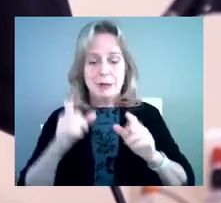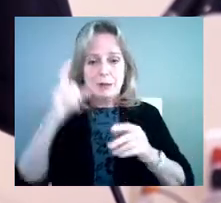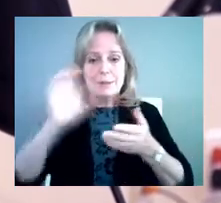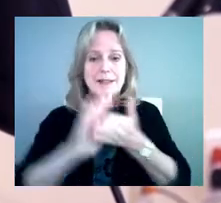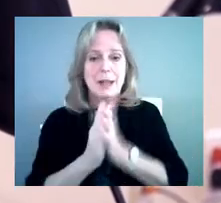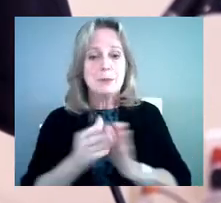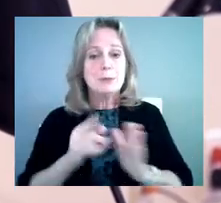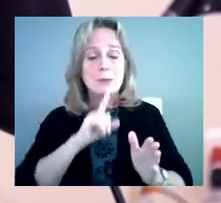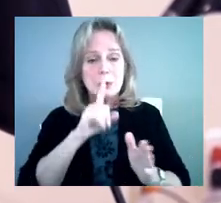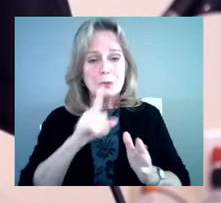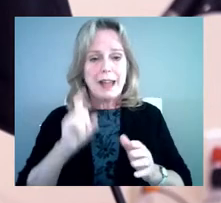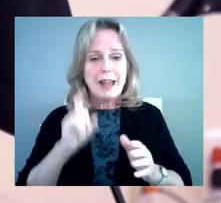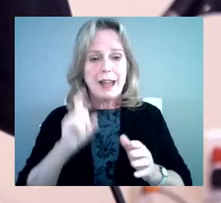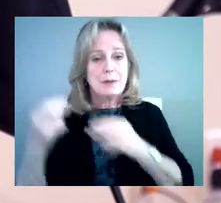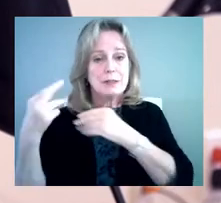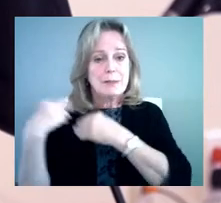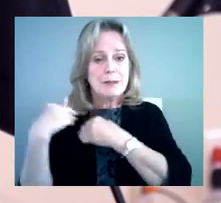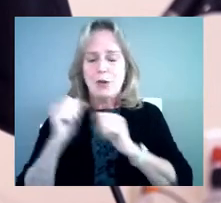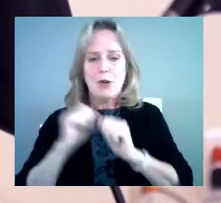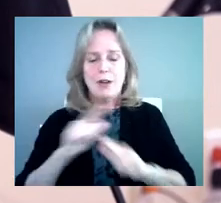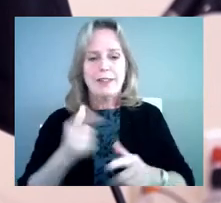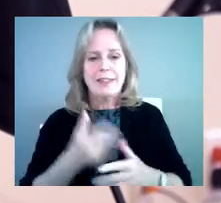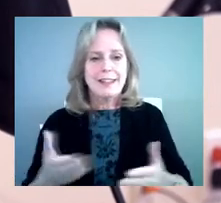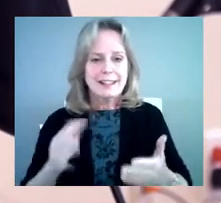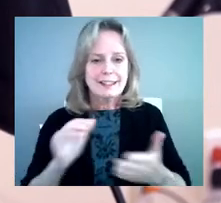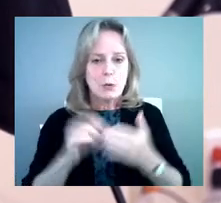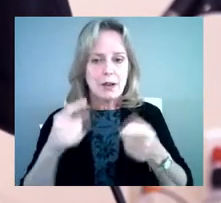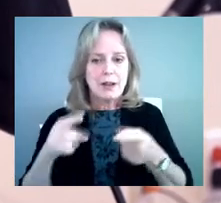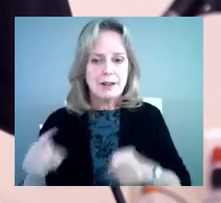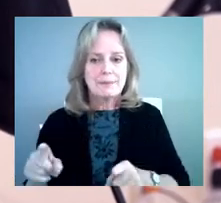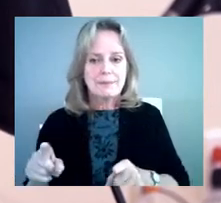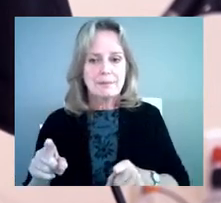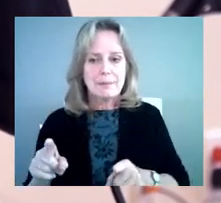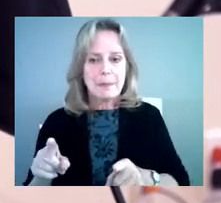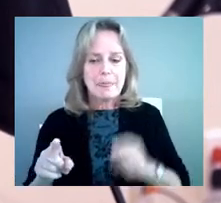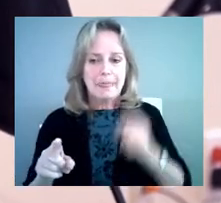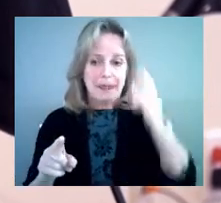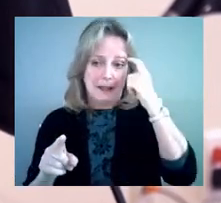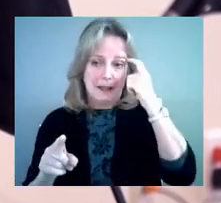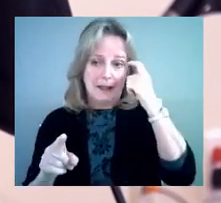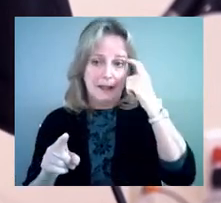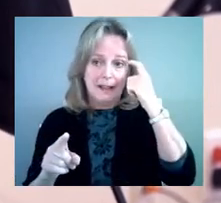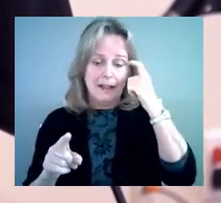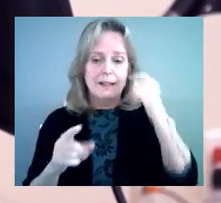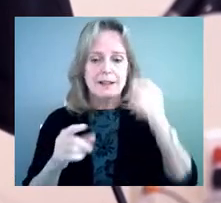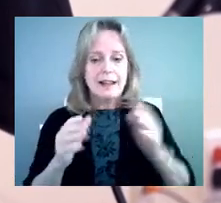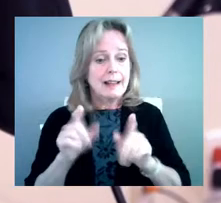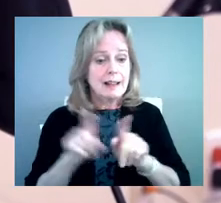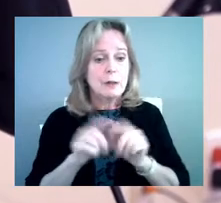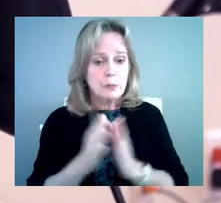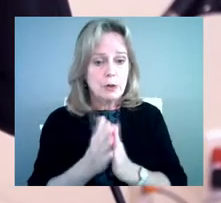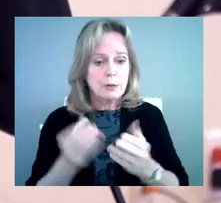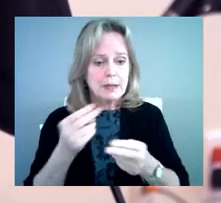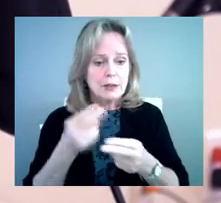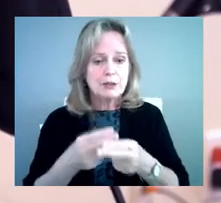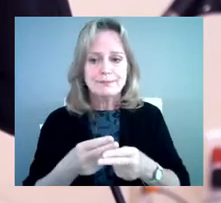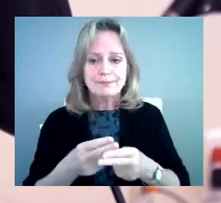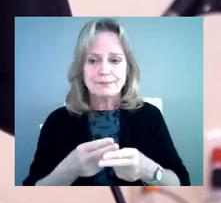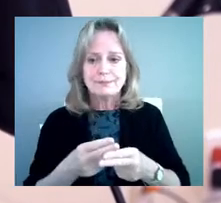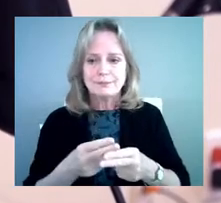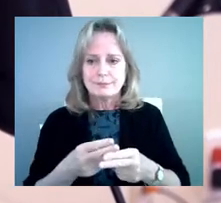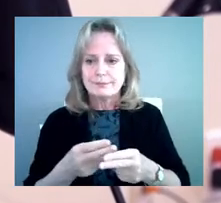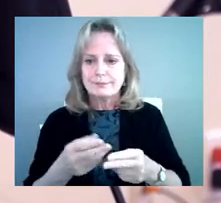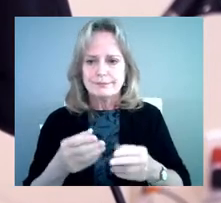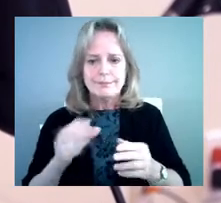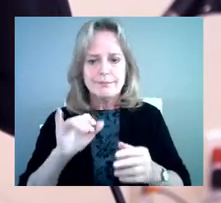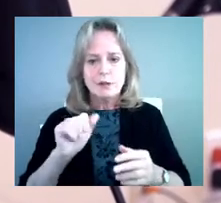true, so I have to be responsible for all the things going on, like the book that you mentioned. We've been out promoting that. James